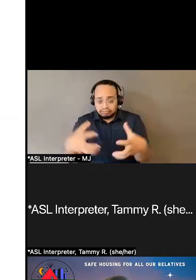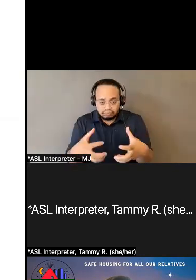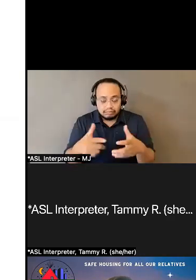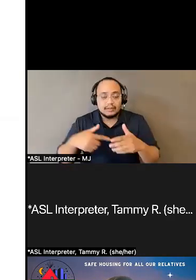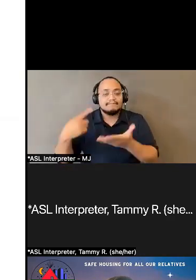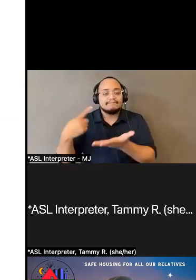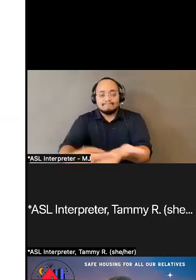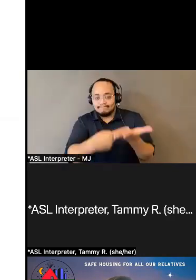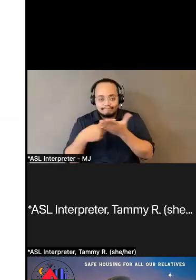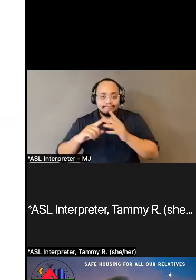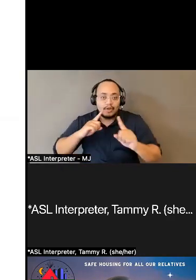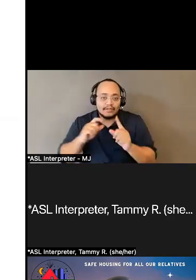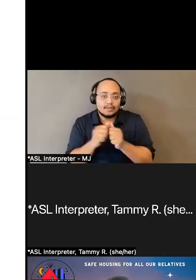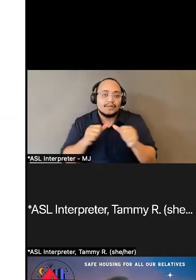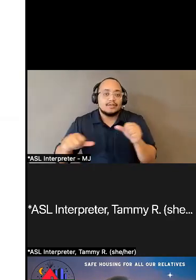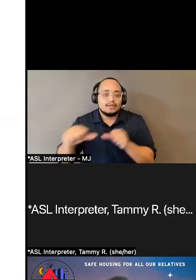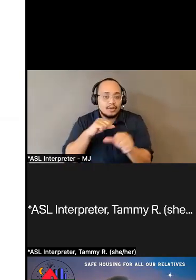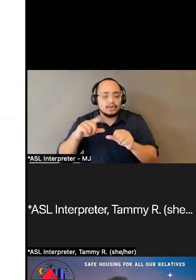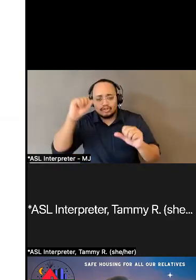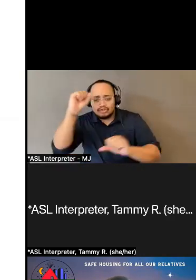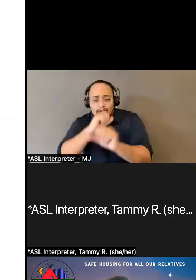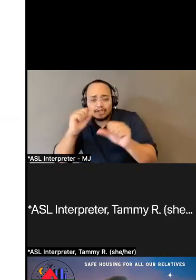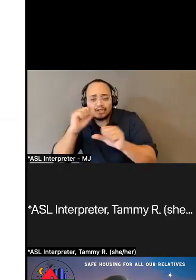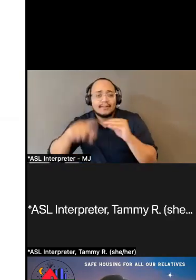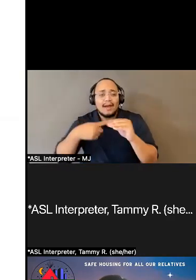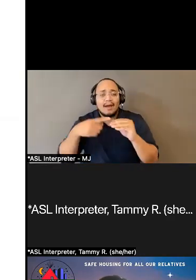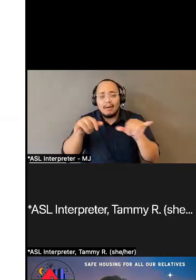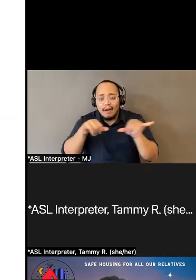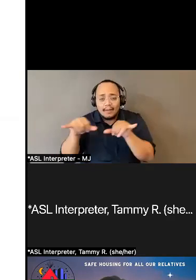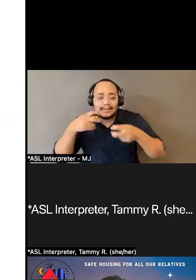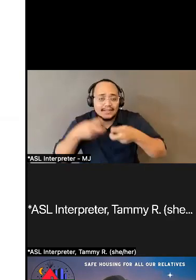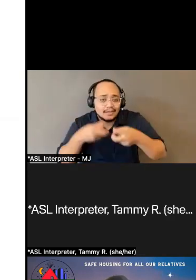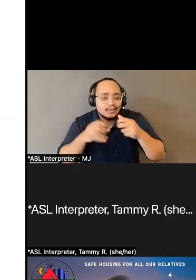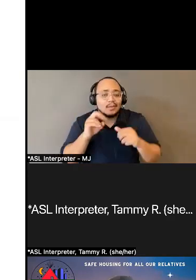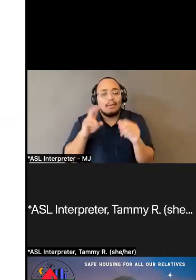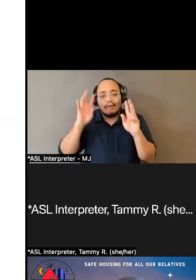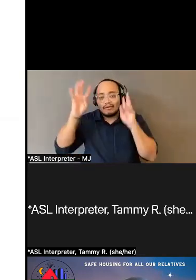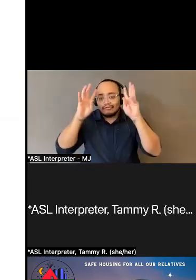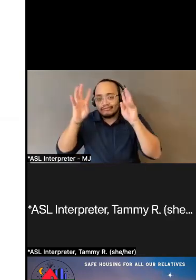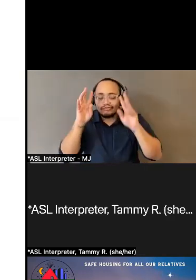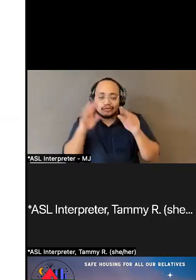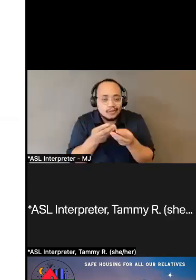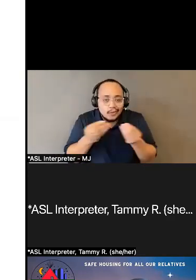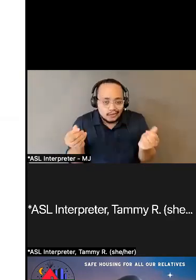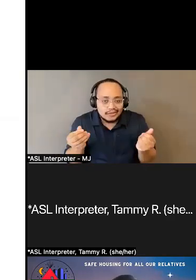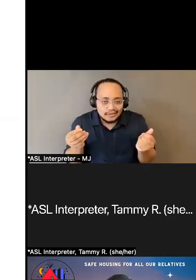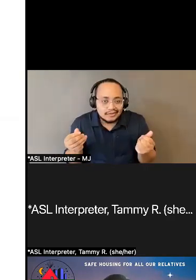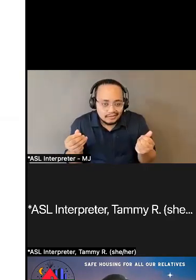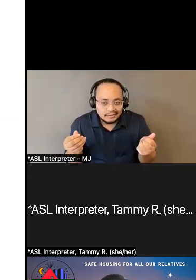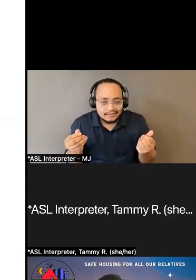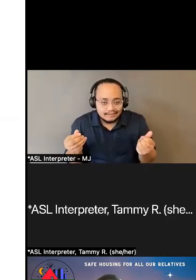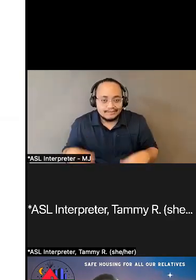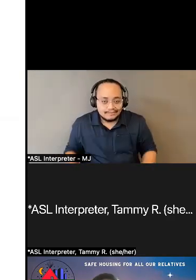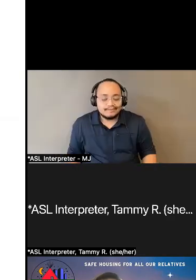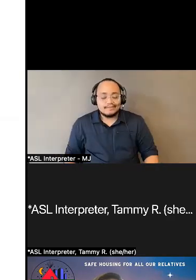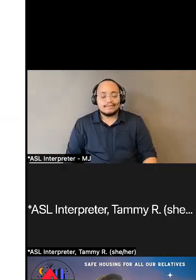another, to strategize around common issues or to come up with creative solutions, outside of the spaces that